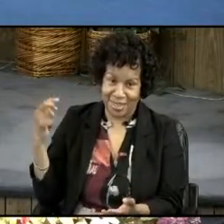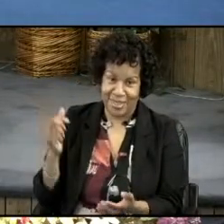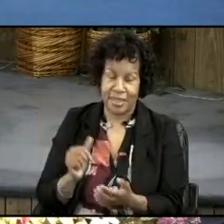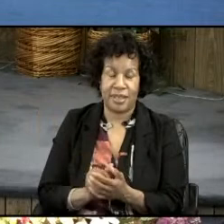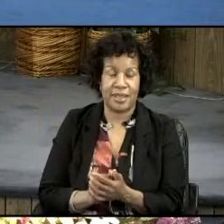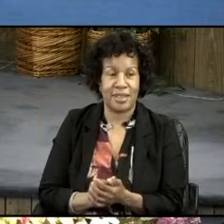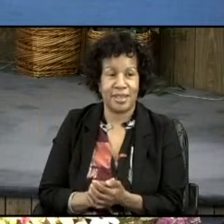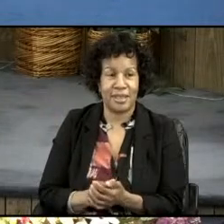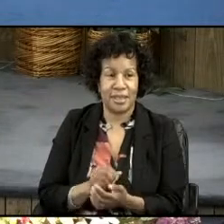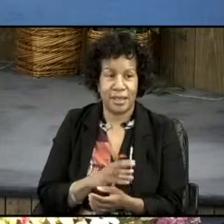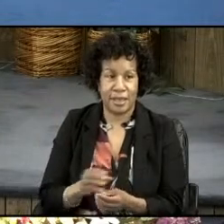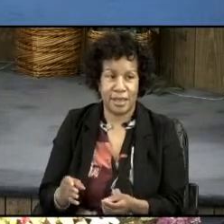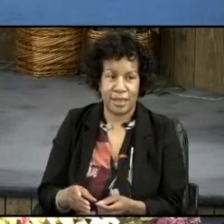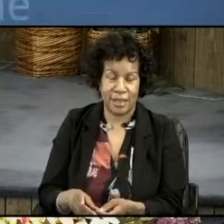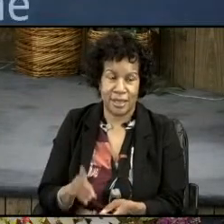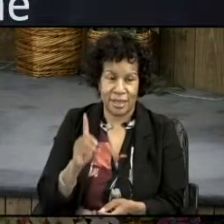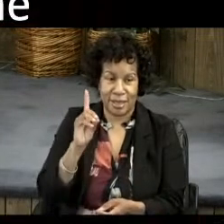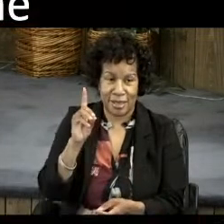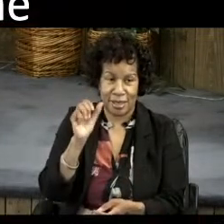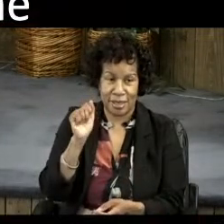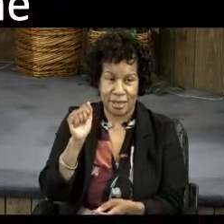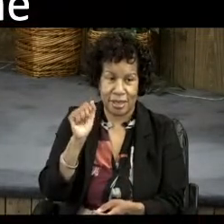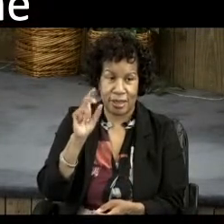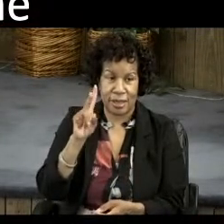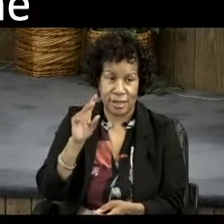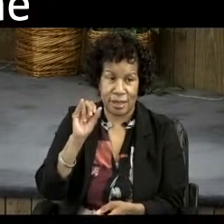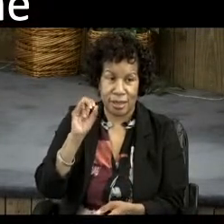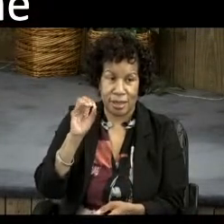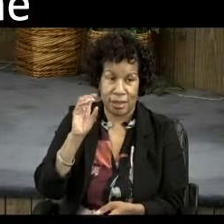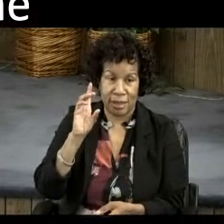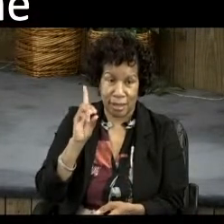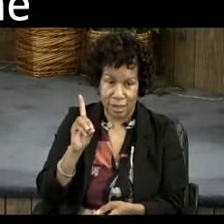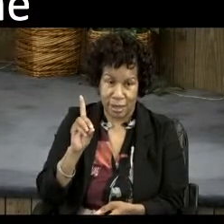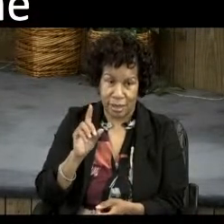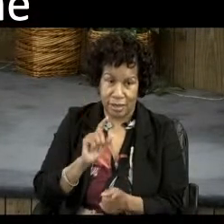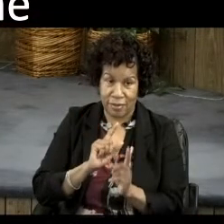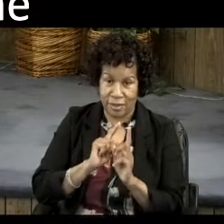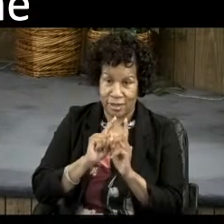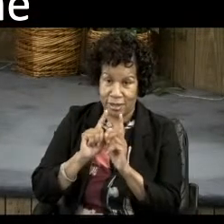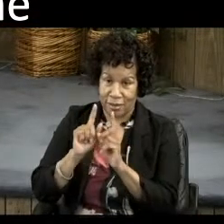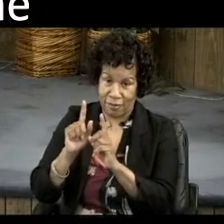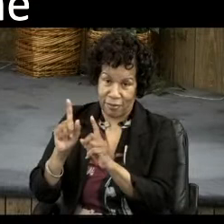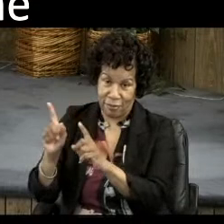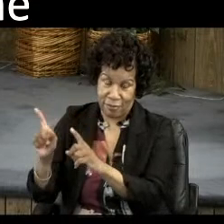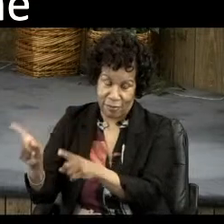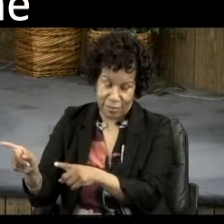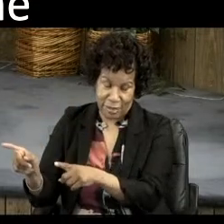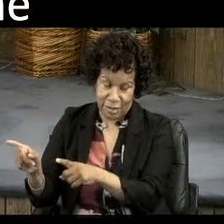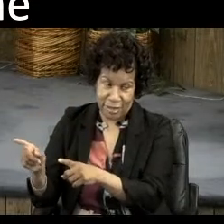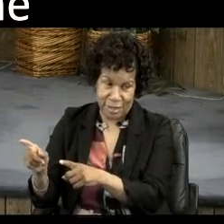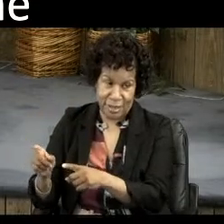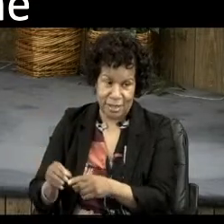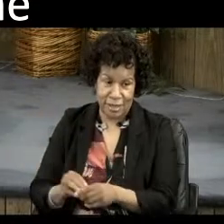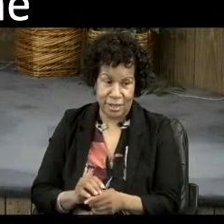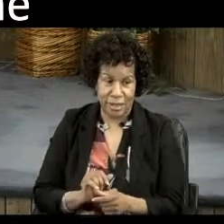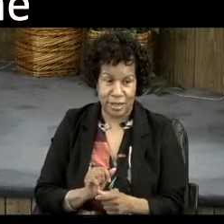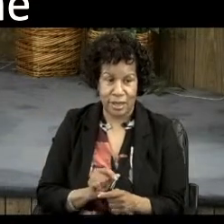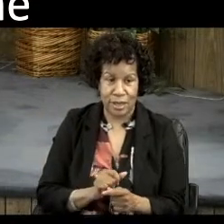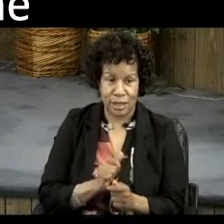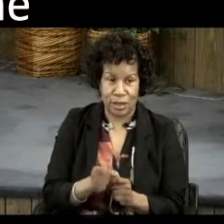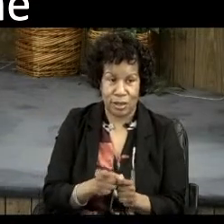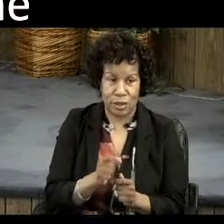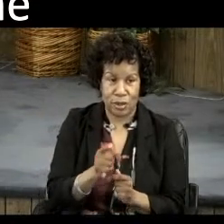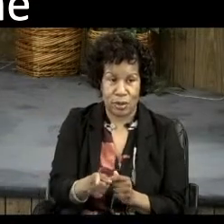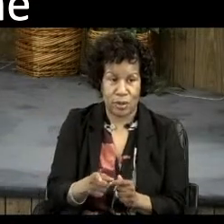story. And David left his carriage in the hand of the keeper of the carriage and ran into